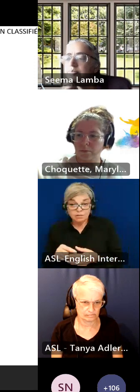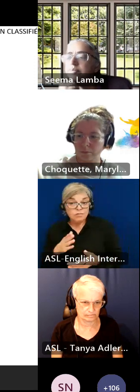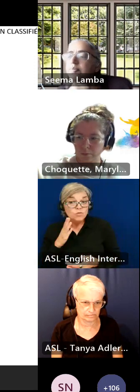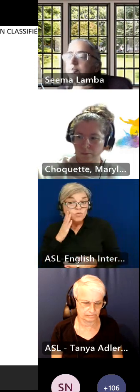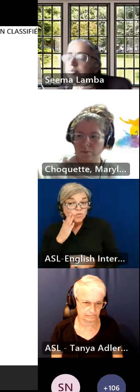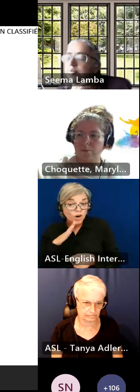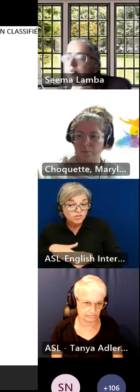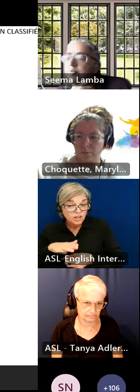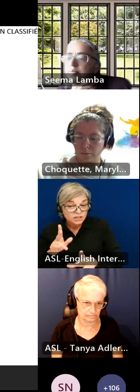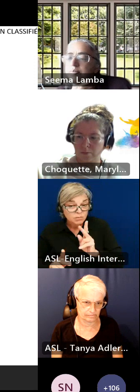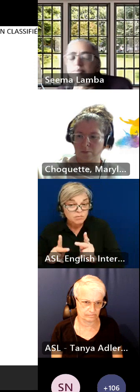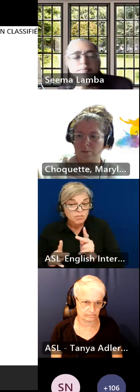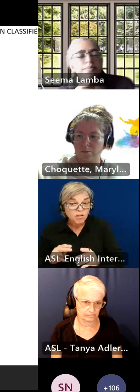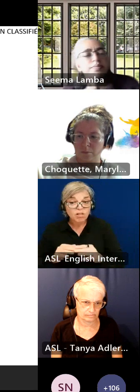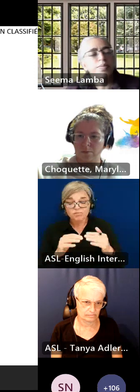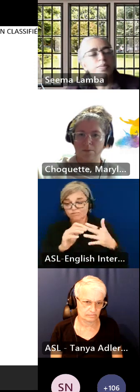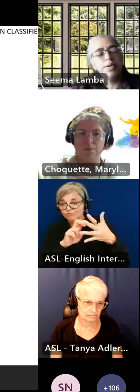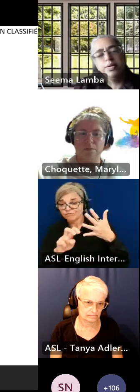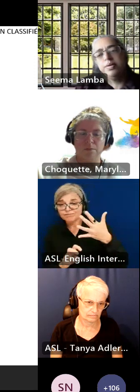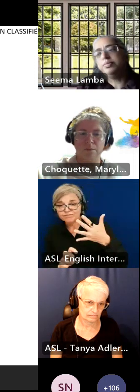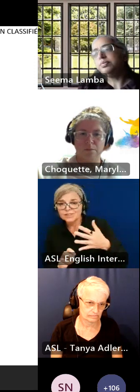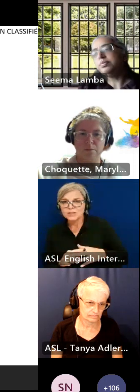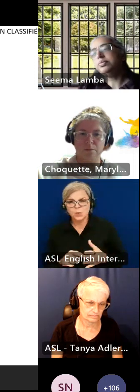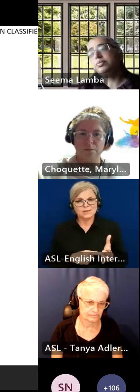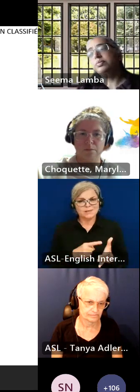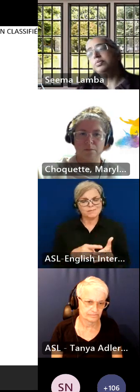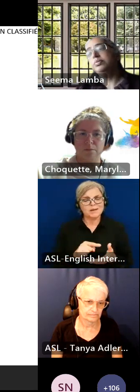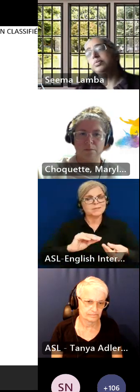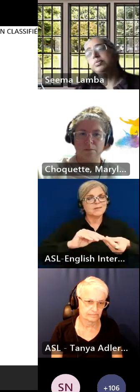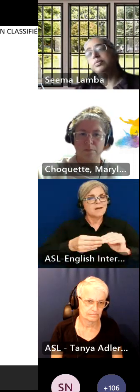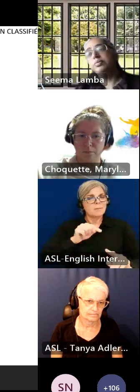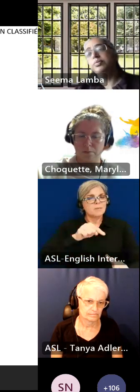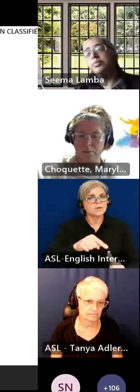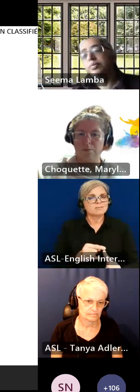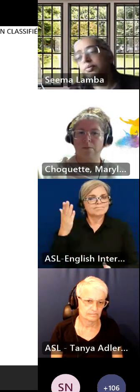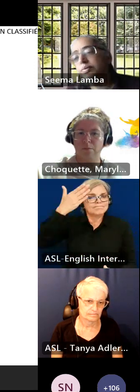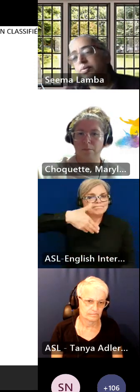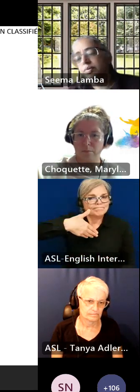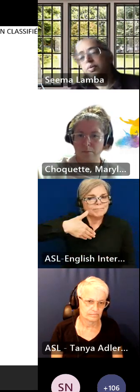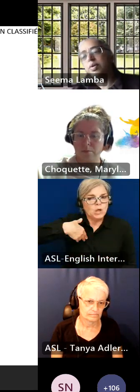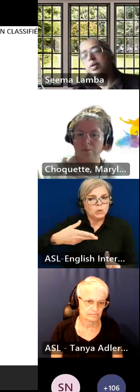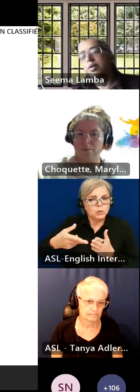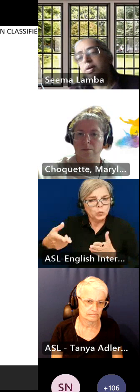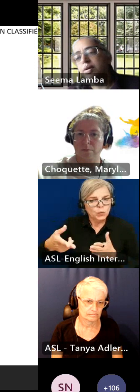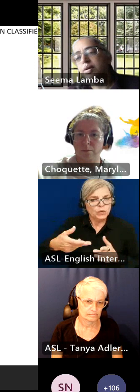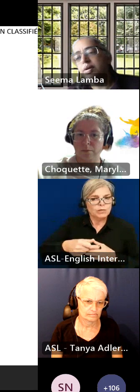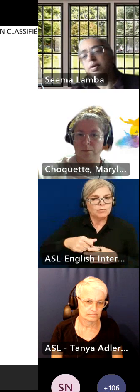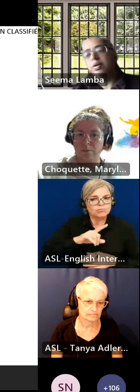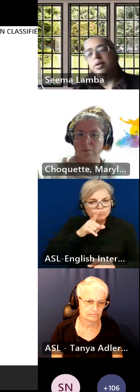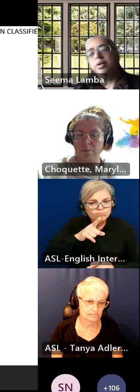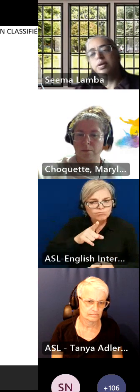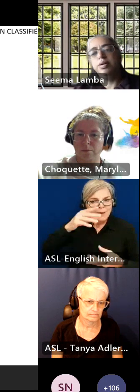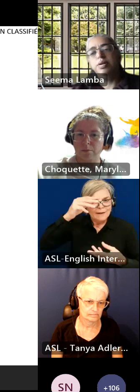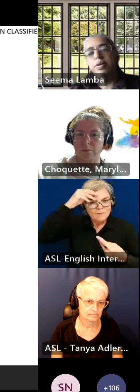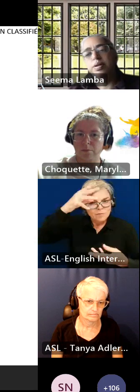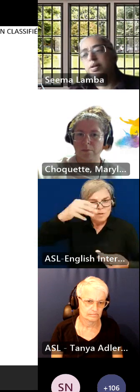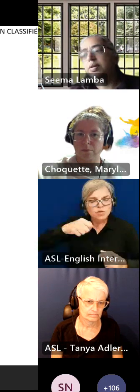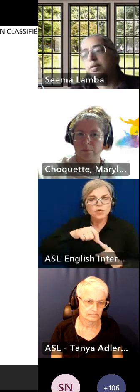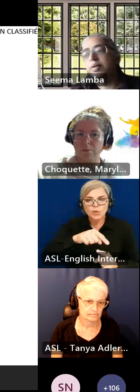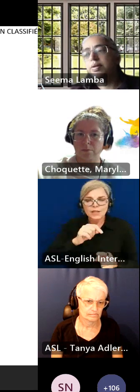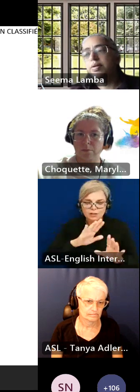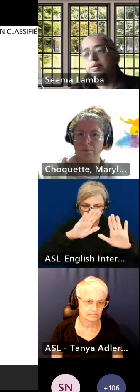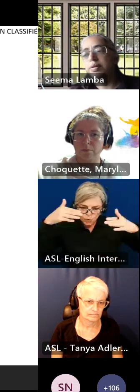right? So these kinds of discussions should accompany these interpretations of numbers, racialized, and then you